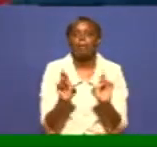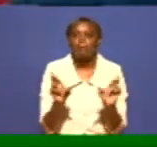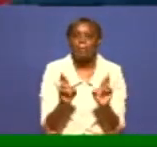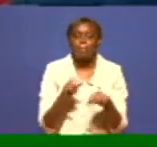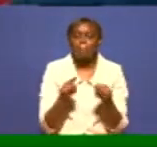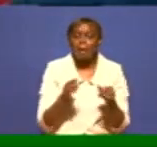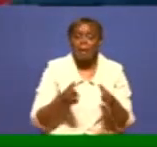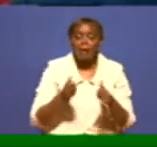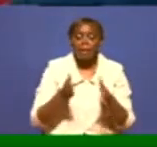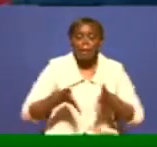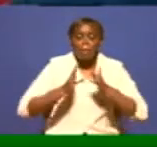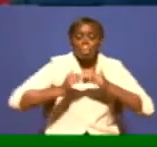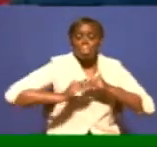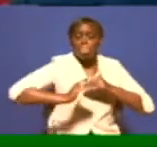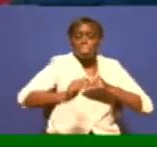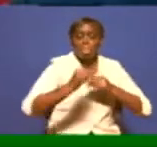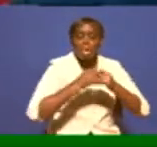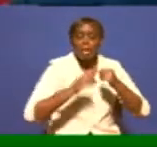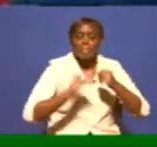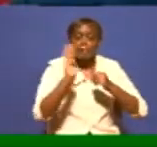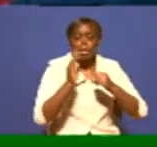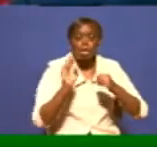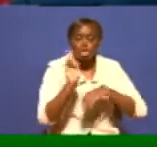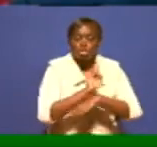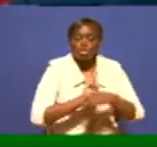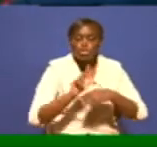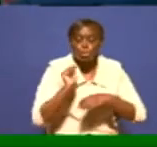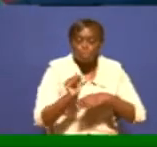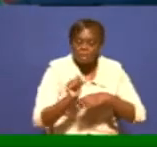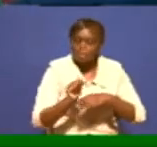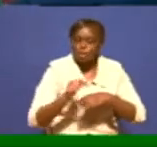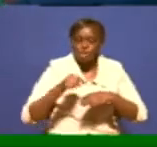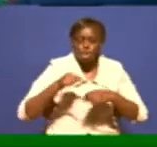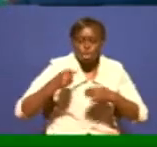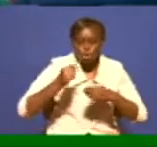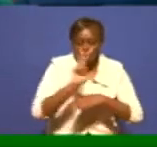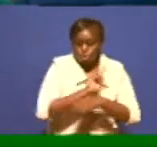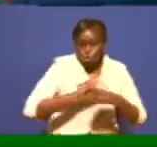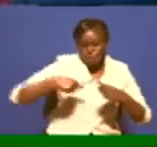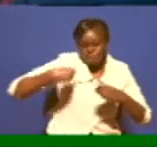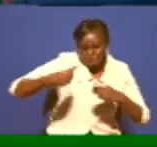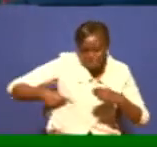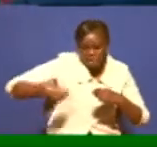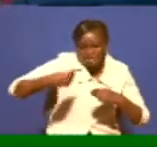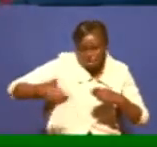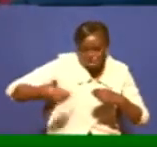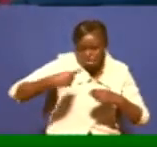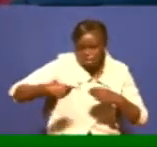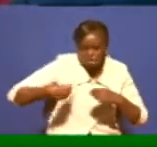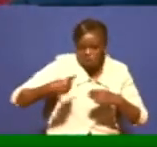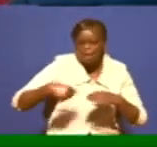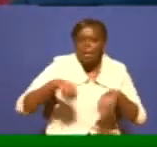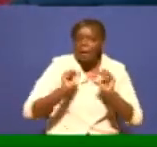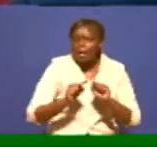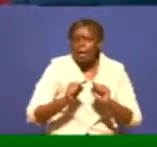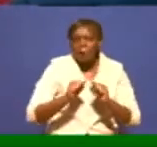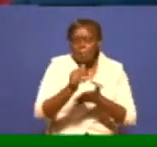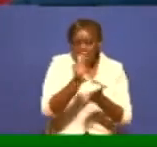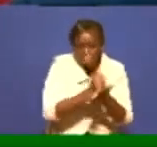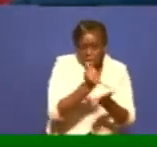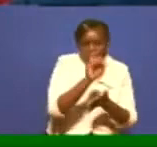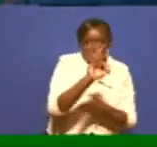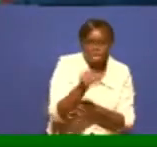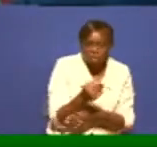expressway, which we have invested $80 billion, is using machineries. It is capital intensive. It have only been able to employ